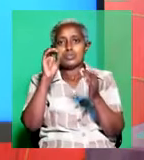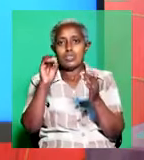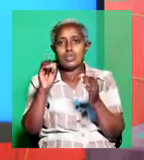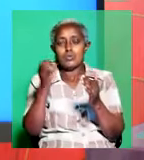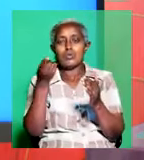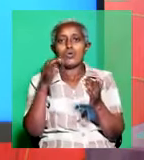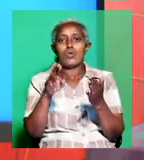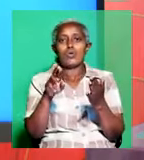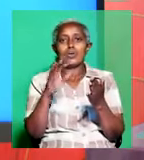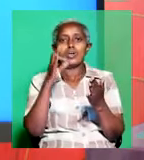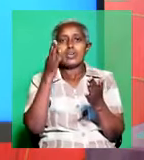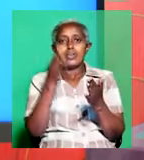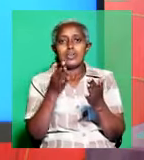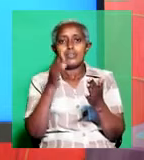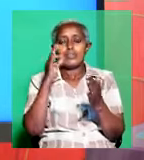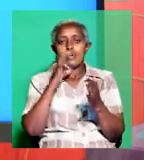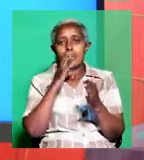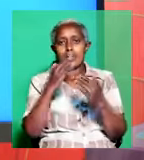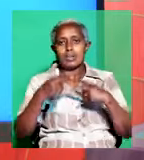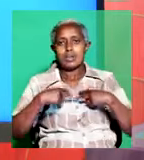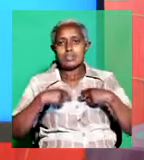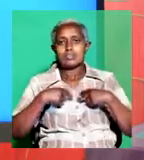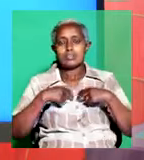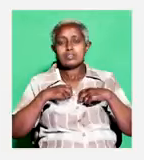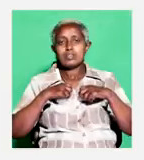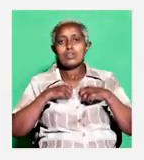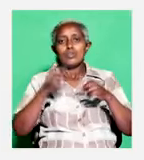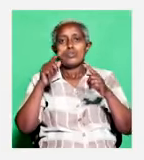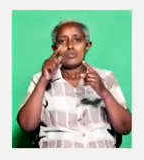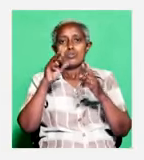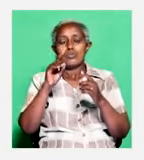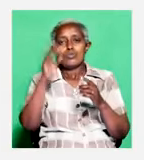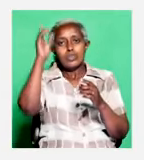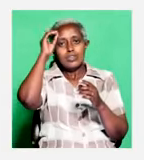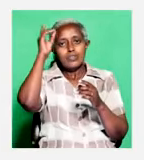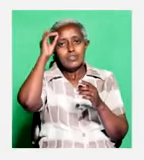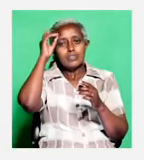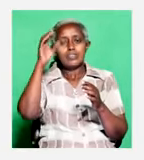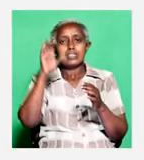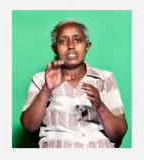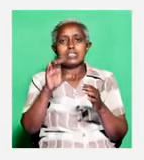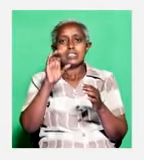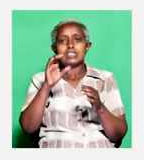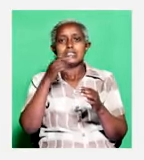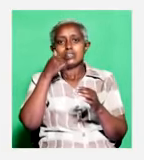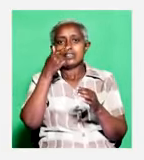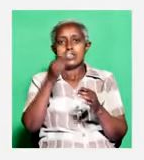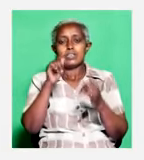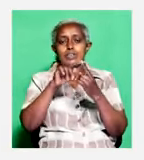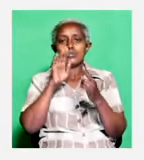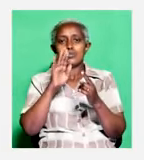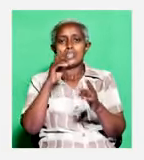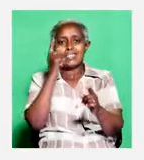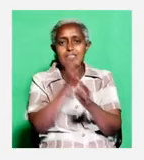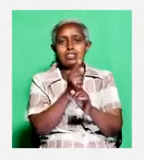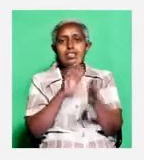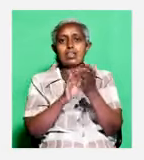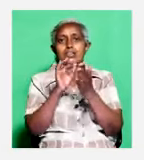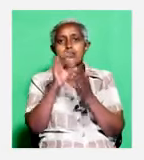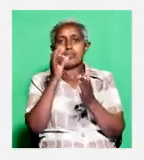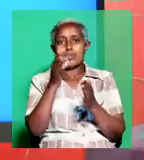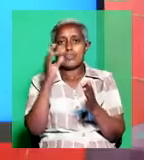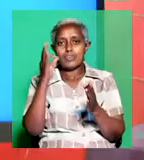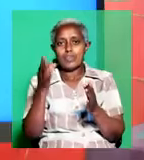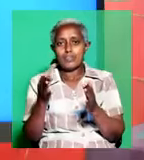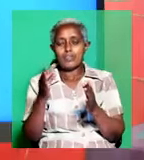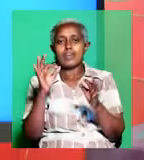0 or f has no derivative at C, then C is said to be a critical number of